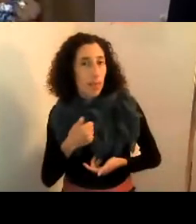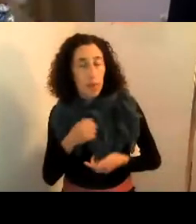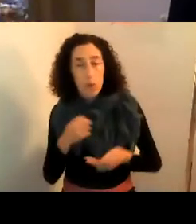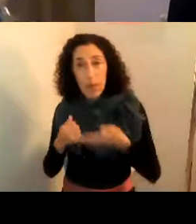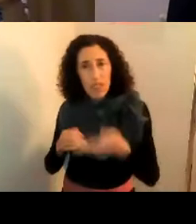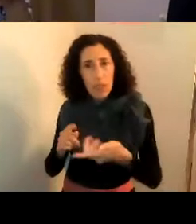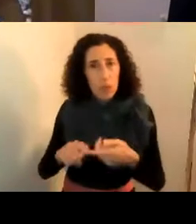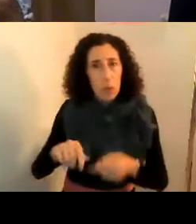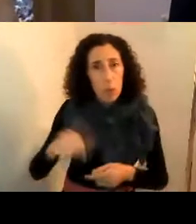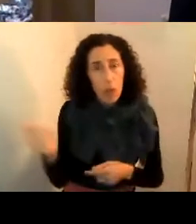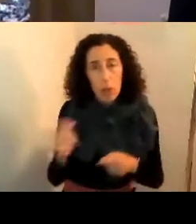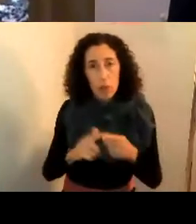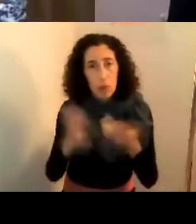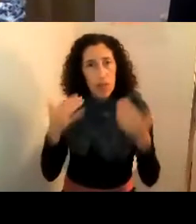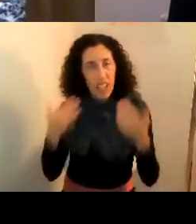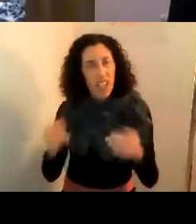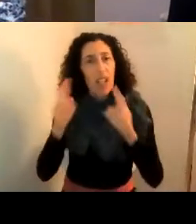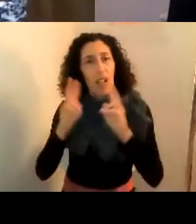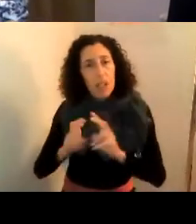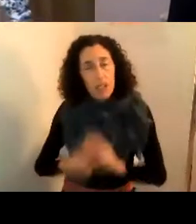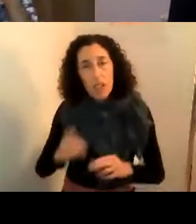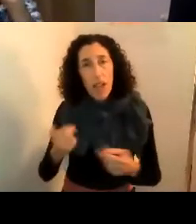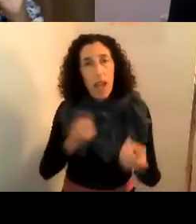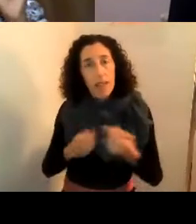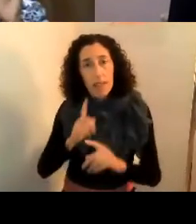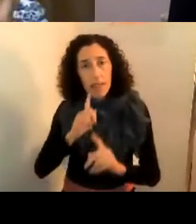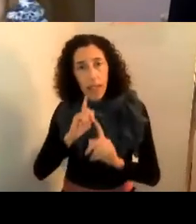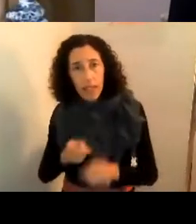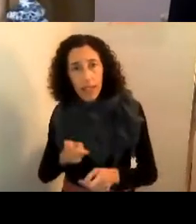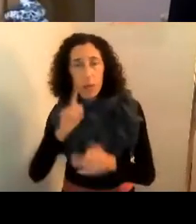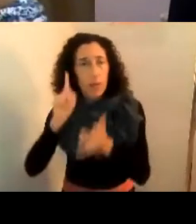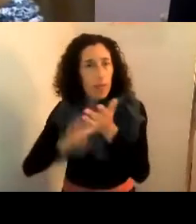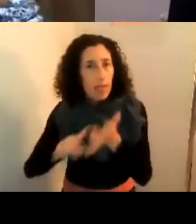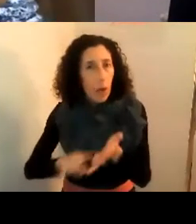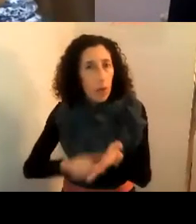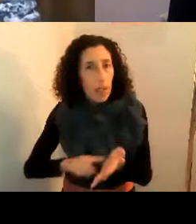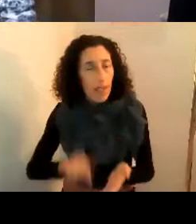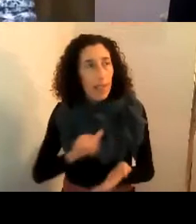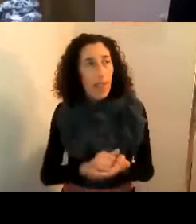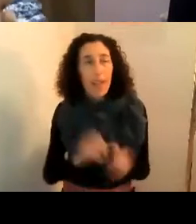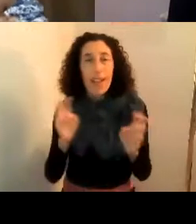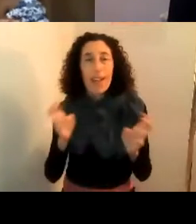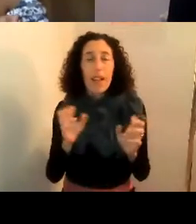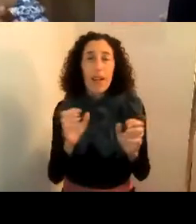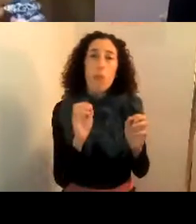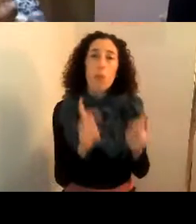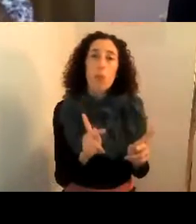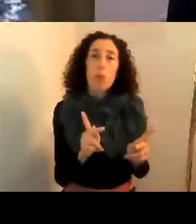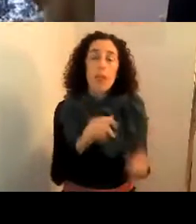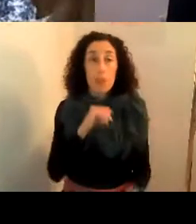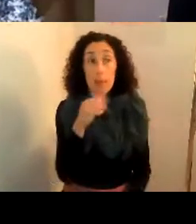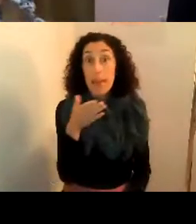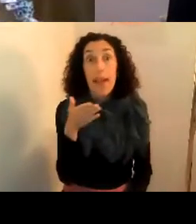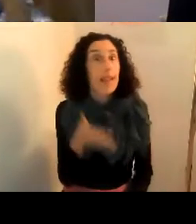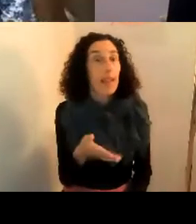those questions, to interrogate in that way. It is an opportunity that didn't exist the beat before you